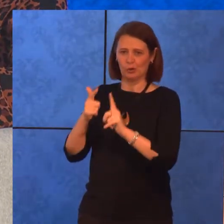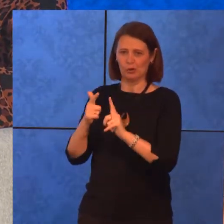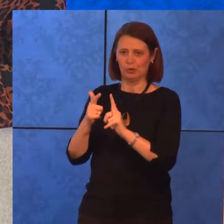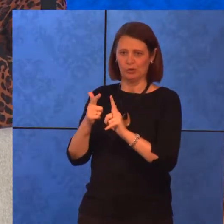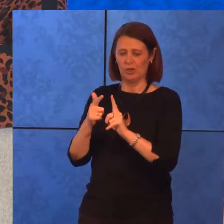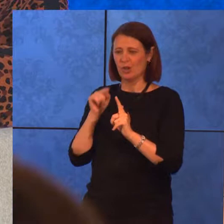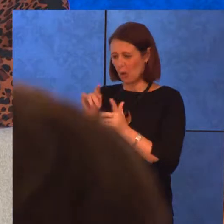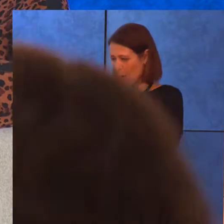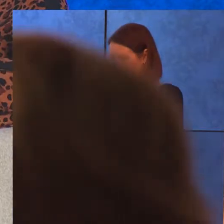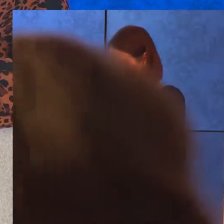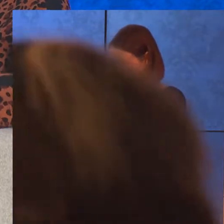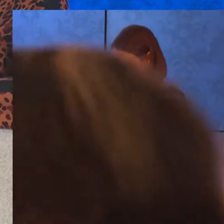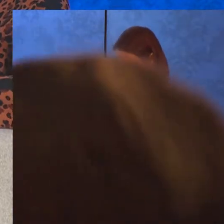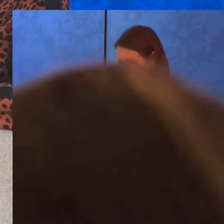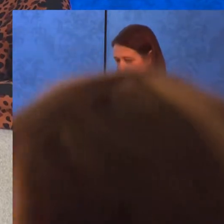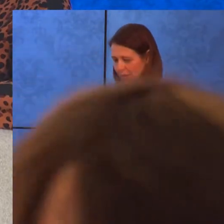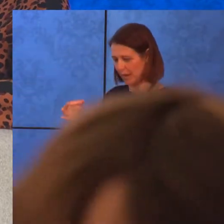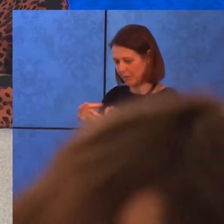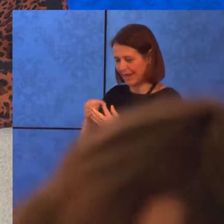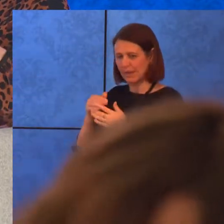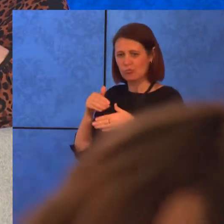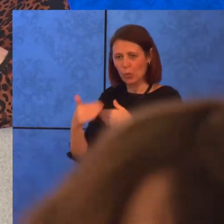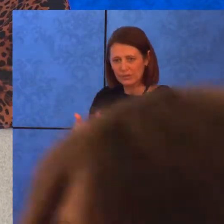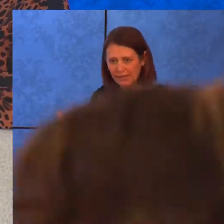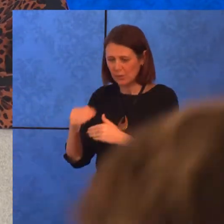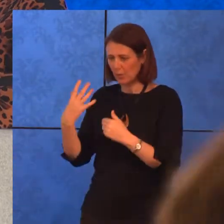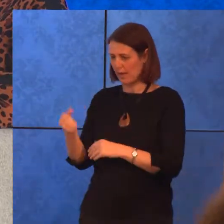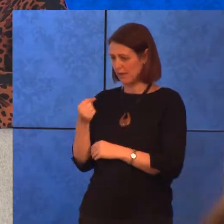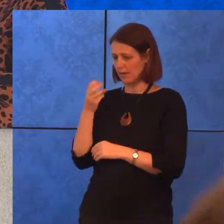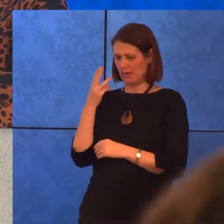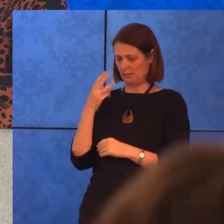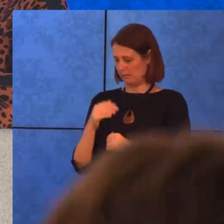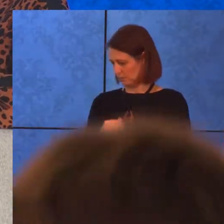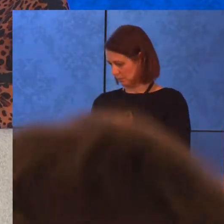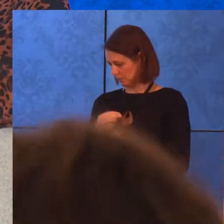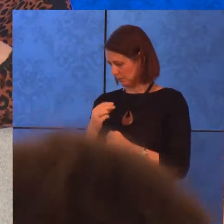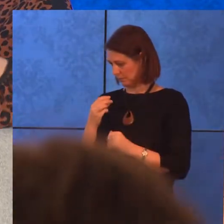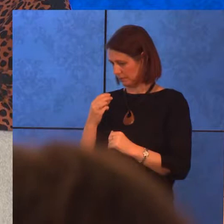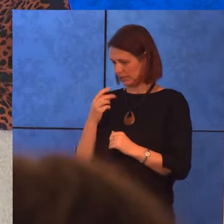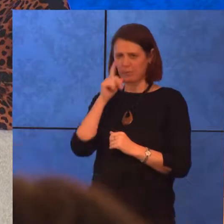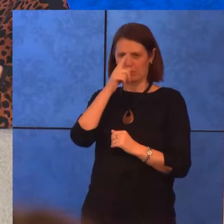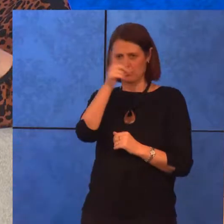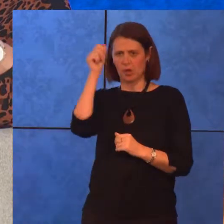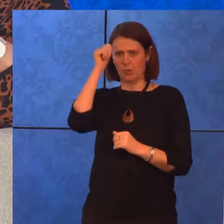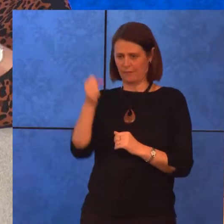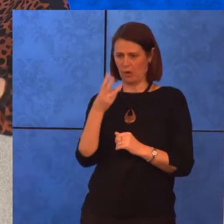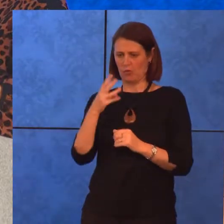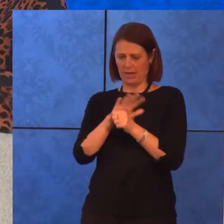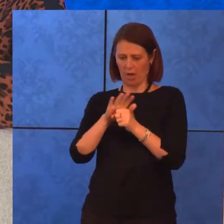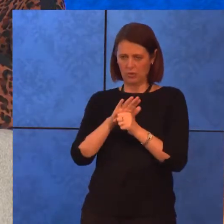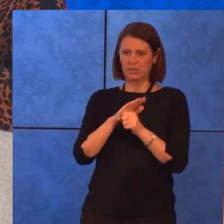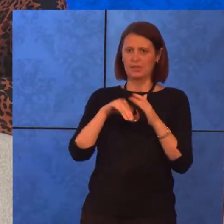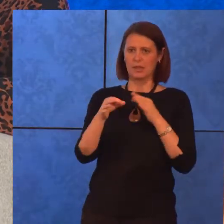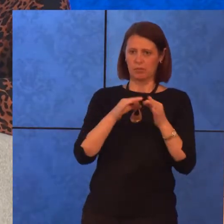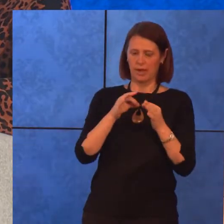the way that we've approached the planning process, and we've got three, as people probably know, 3 areas in a plan: core